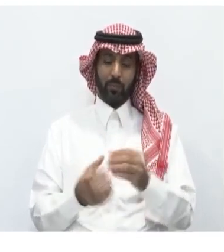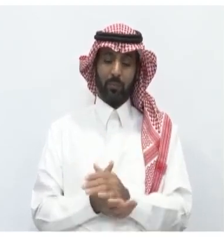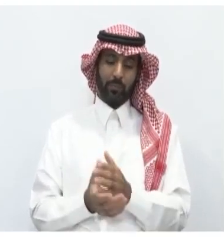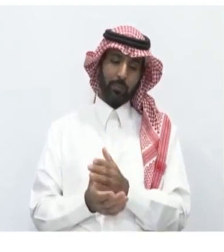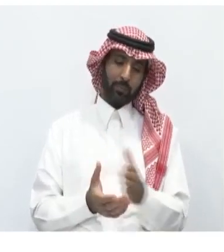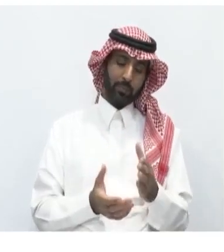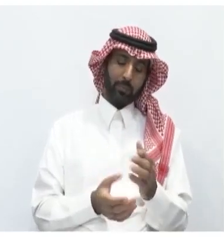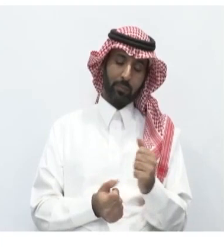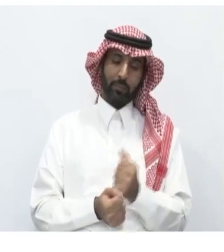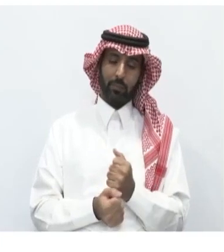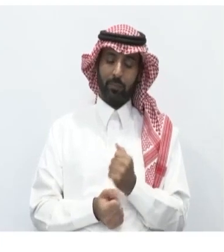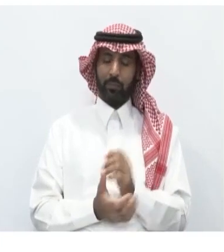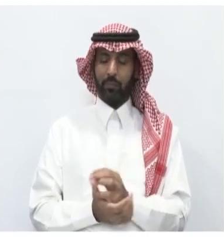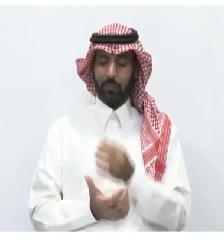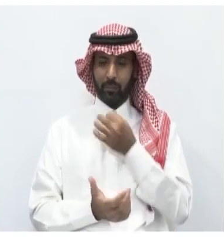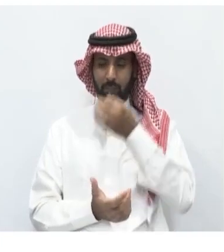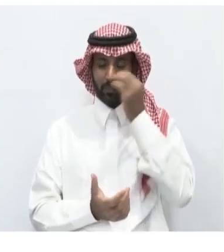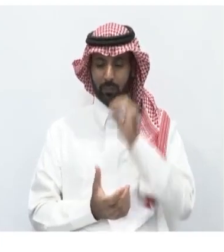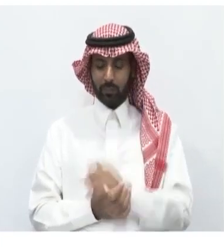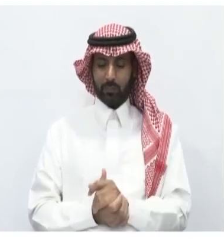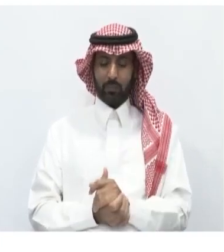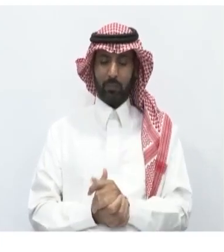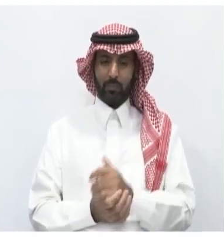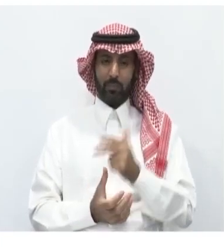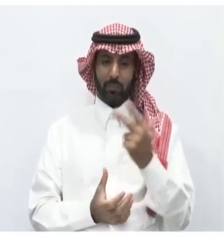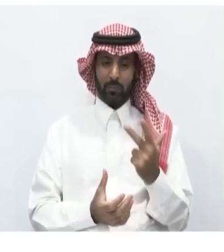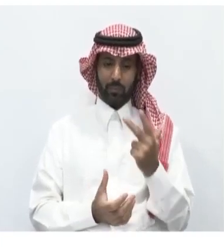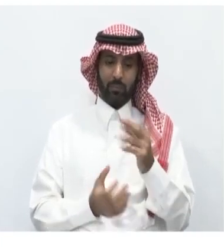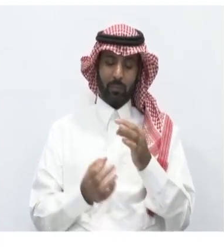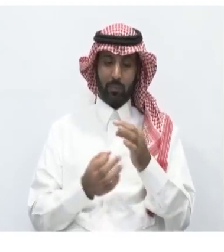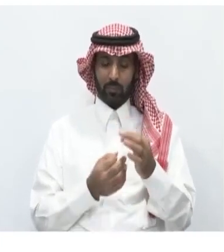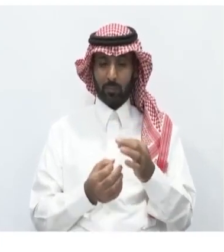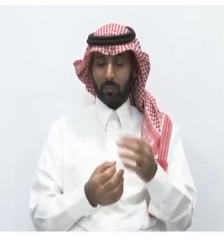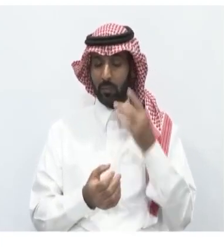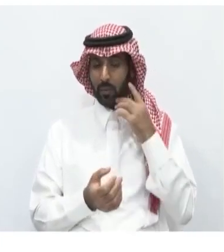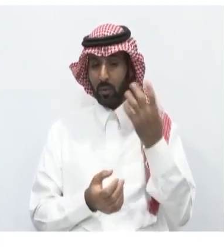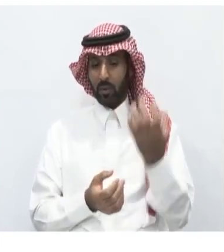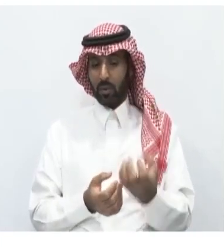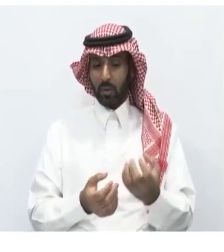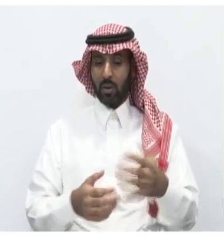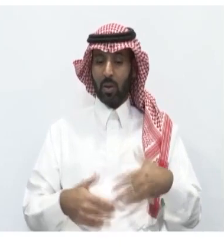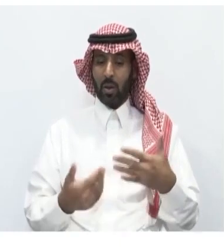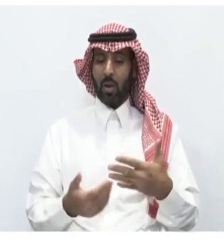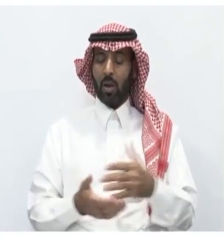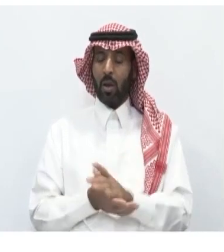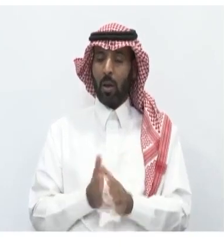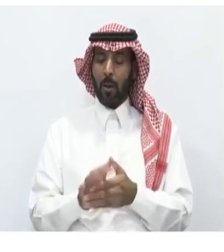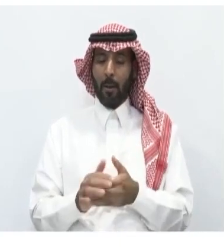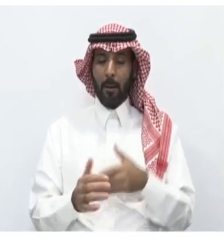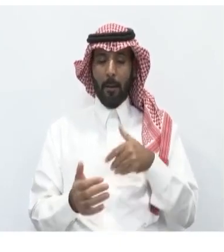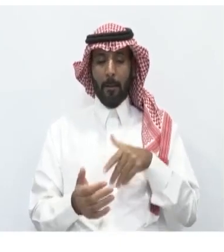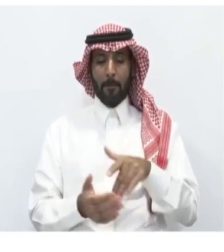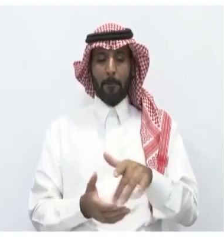before the adjective. Number eight, planning vacation. They've finished